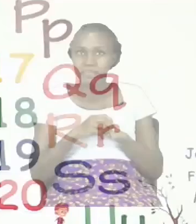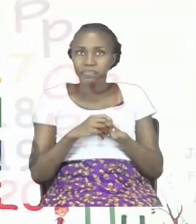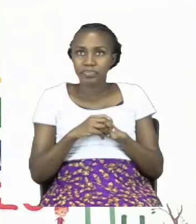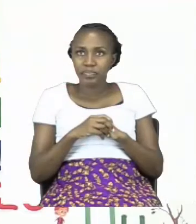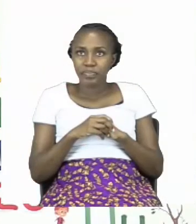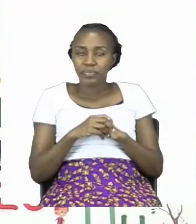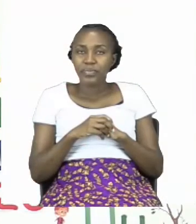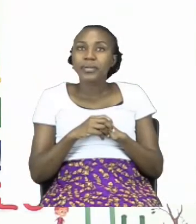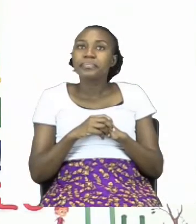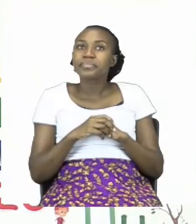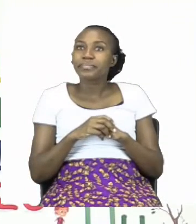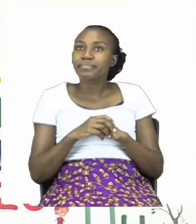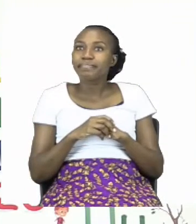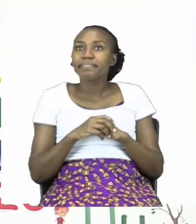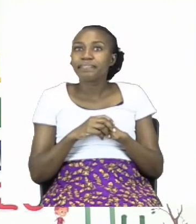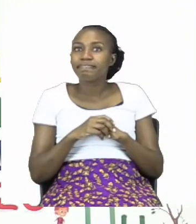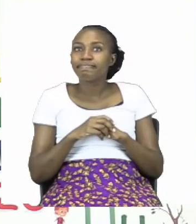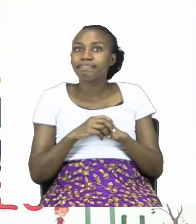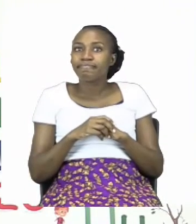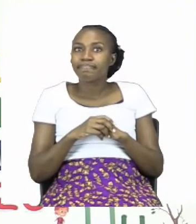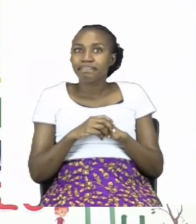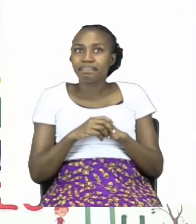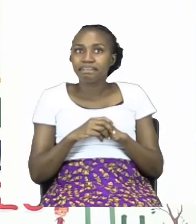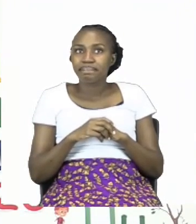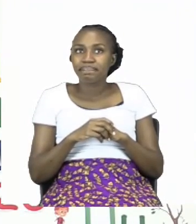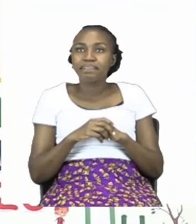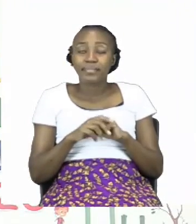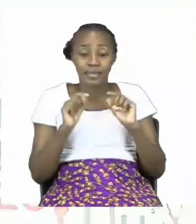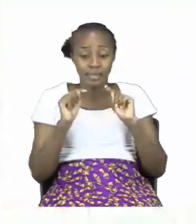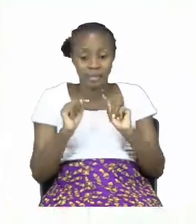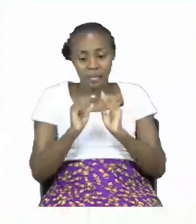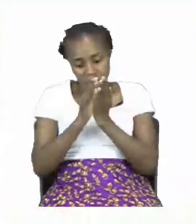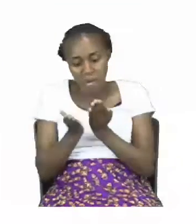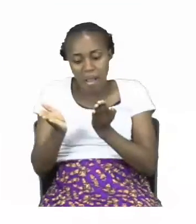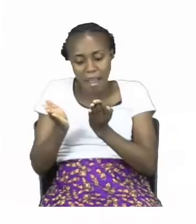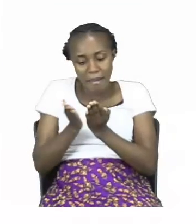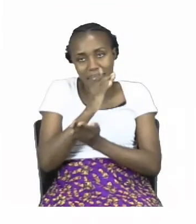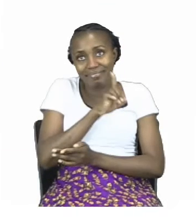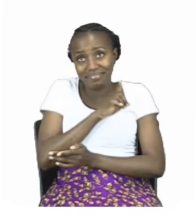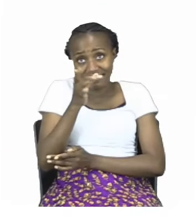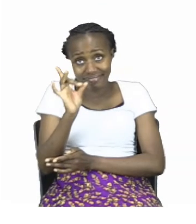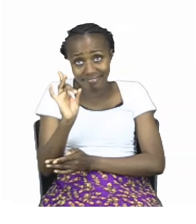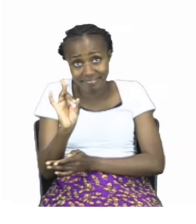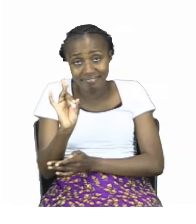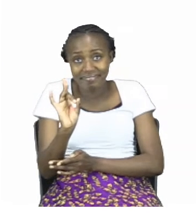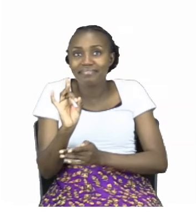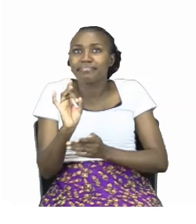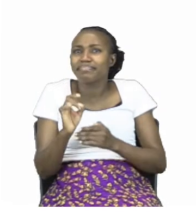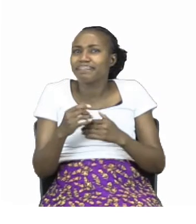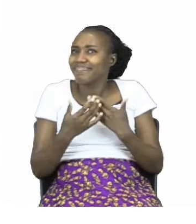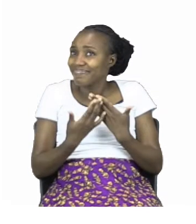For the next part of our exercise, boys and girls, let's all turn to page 18. On page 18, we have